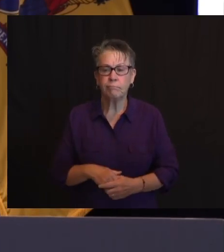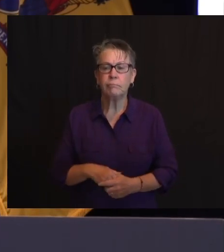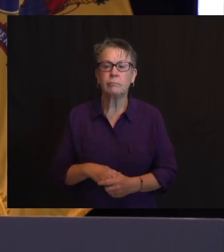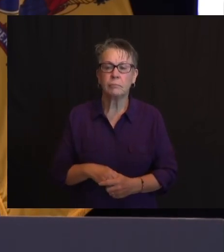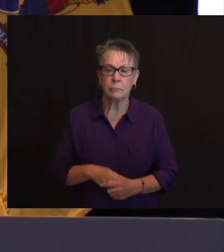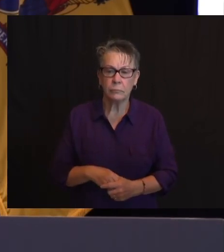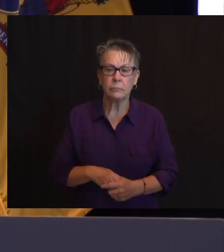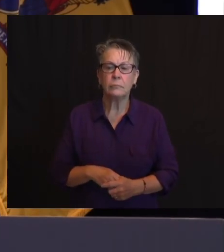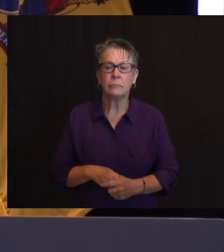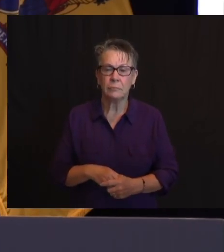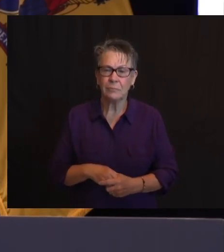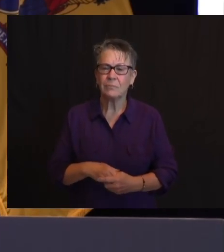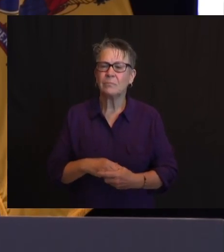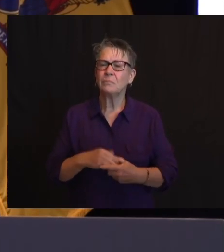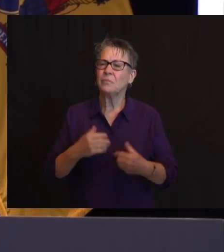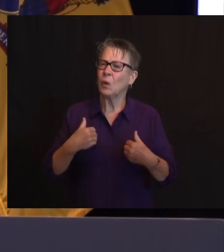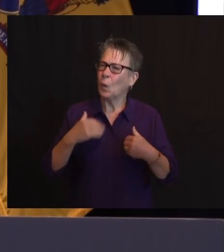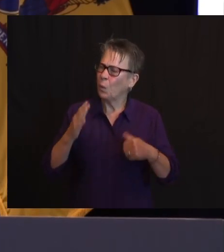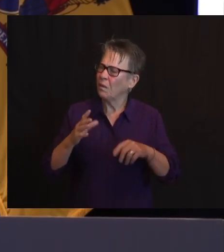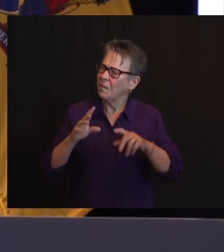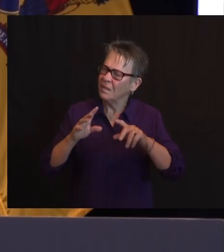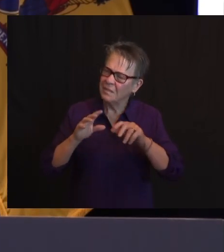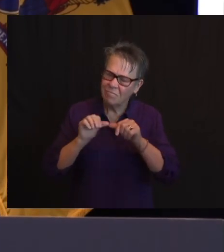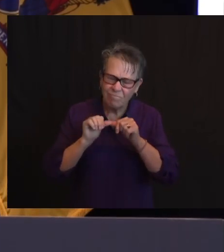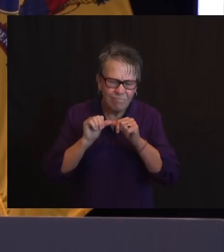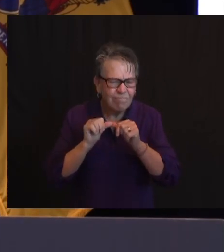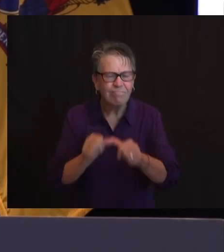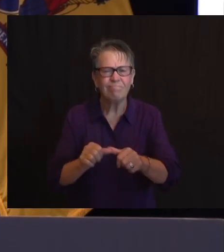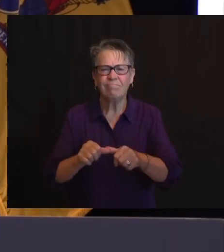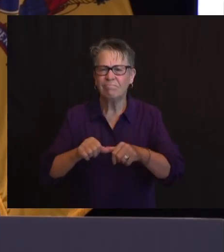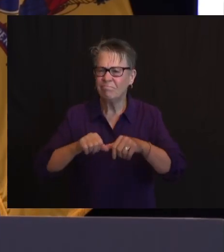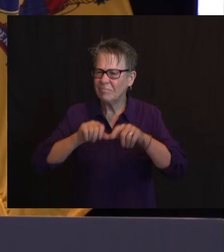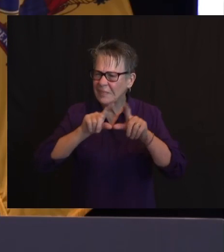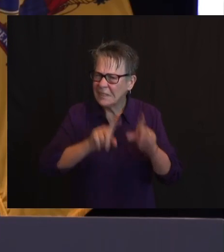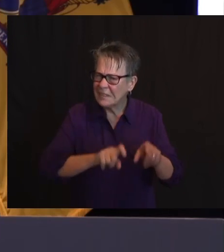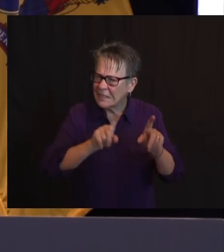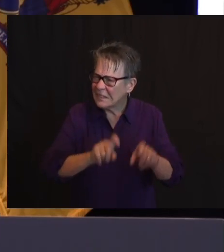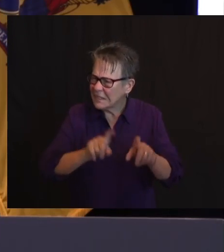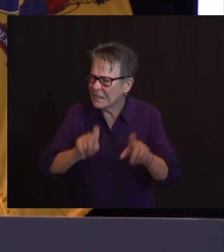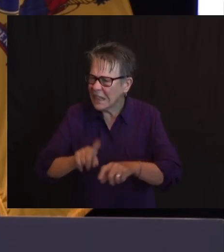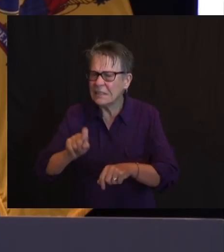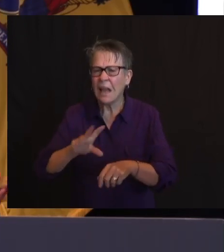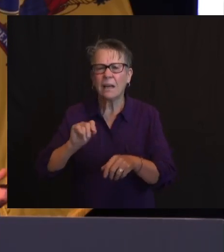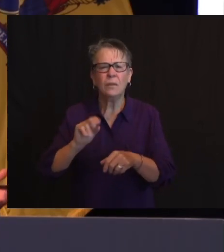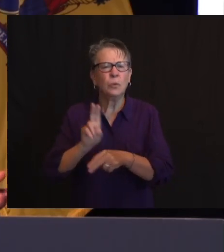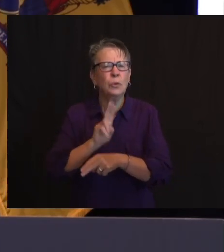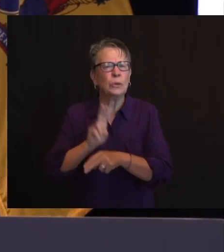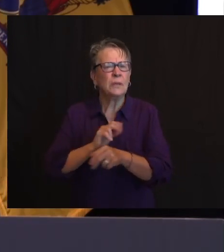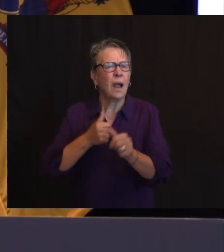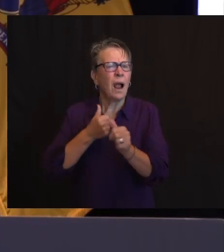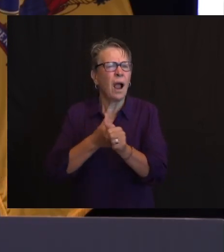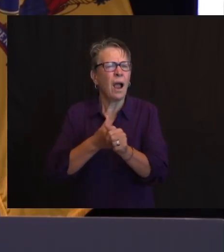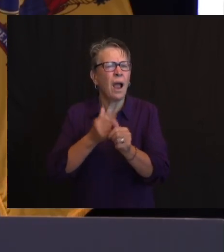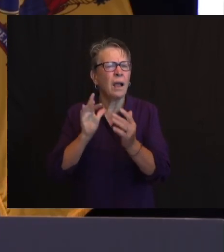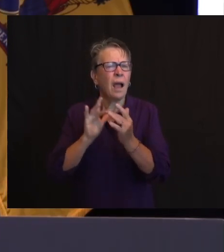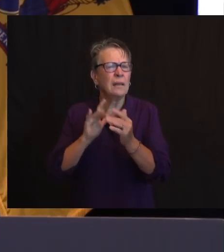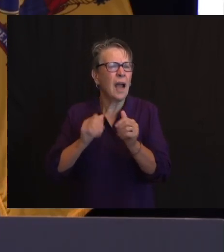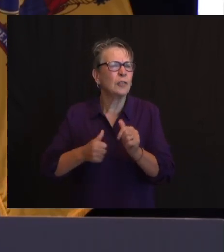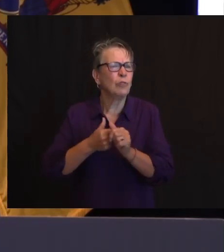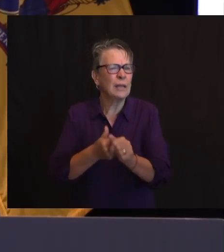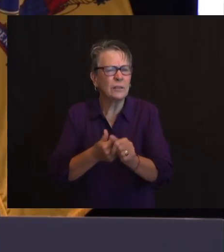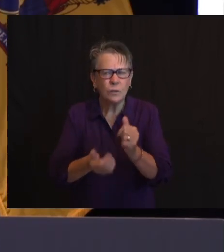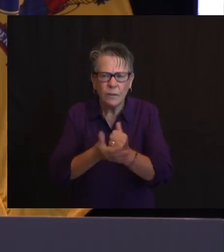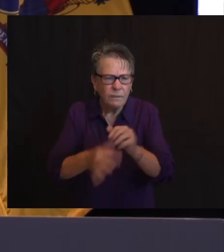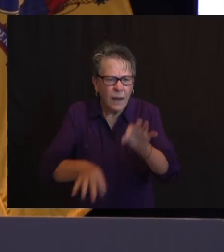to places that we can influence and enforce. So gyms, restaurants overwhelmingly are doing the right thing, to